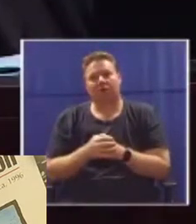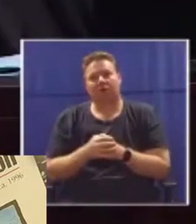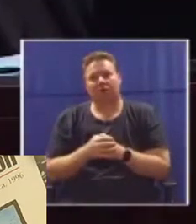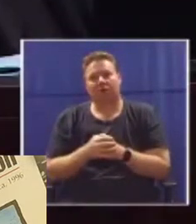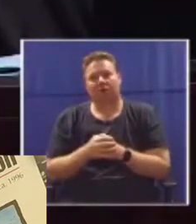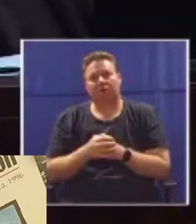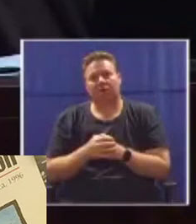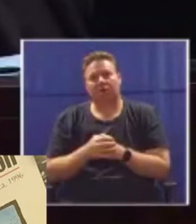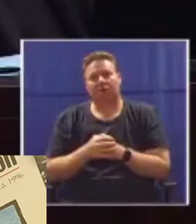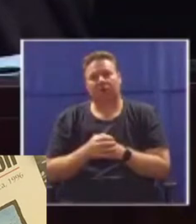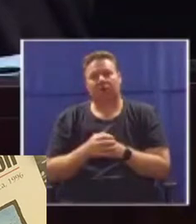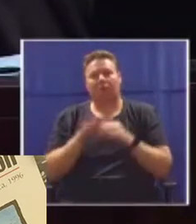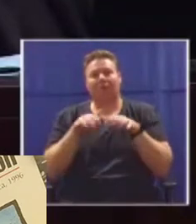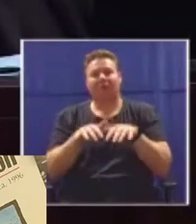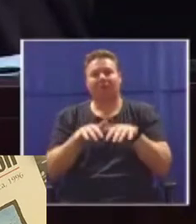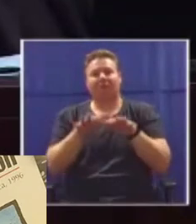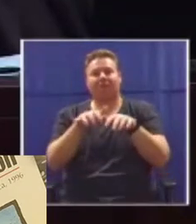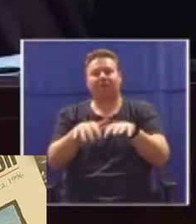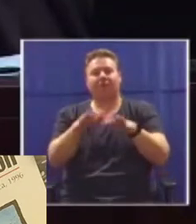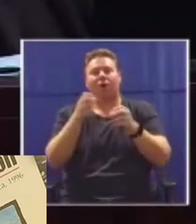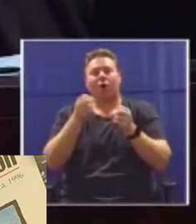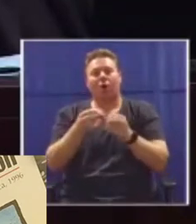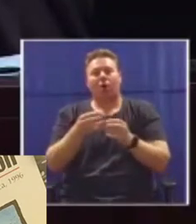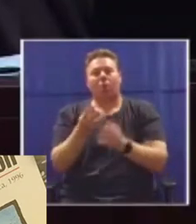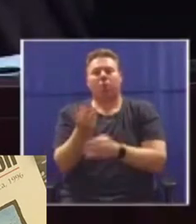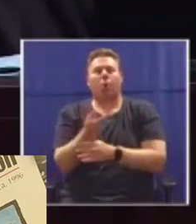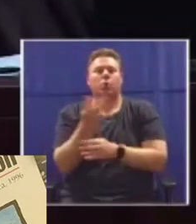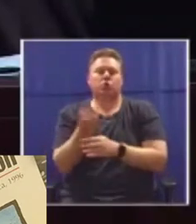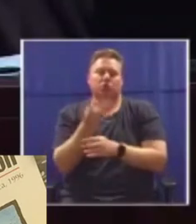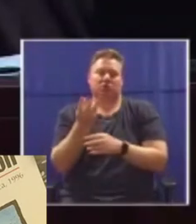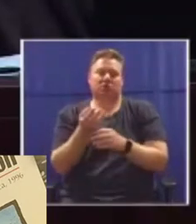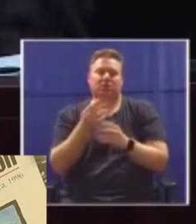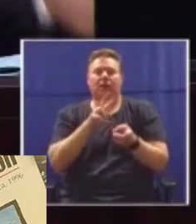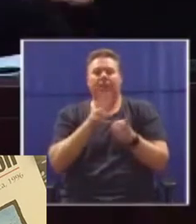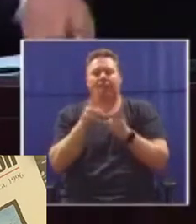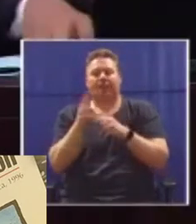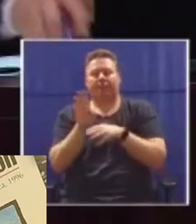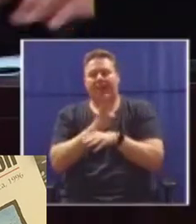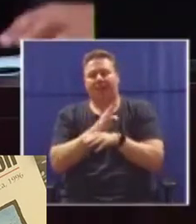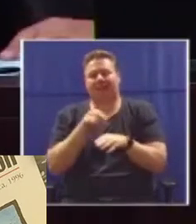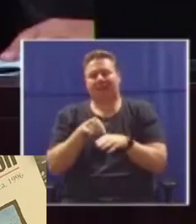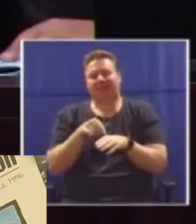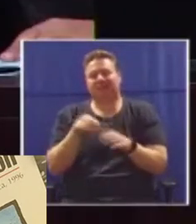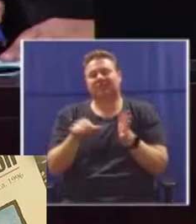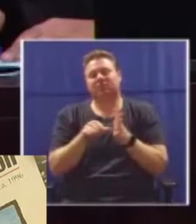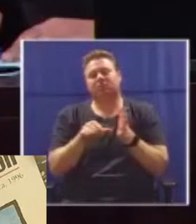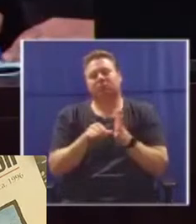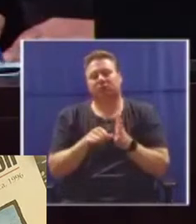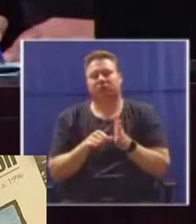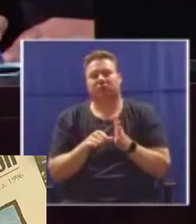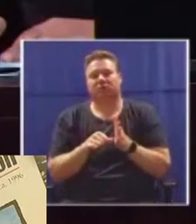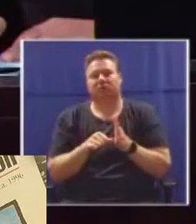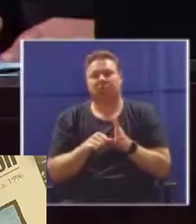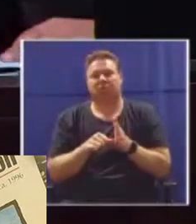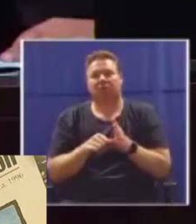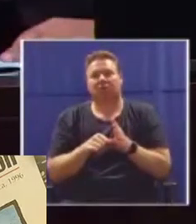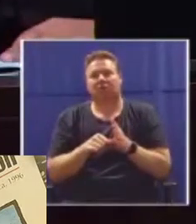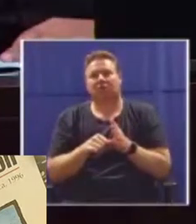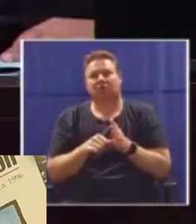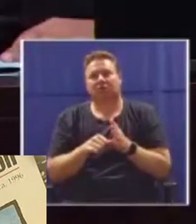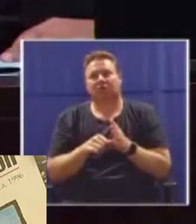Marine Pollution Amendment Bill. The bill is important for multiple reasons on